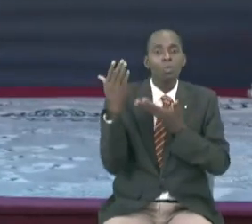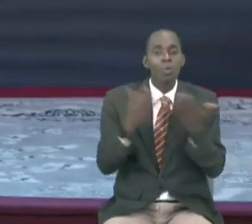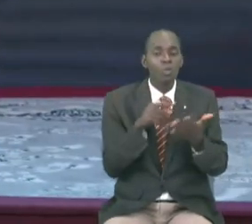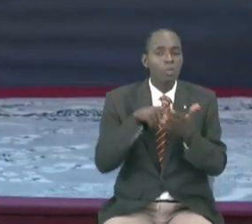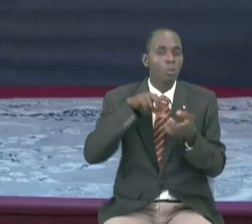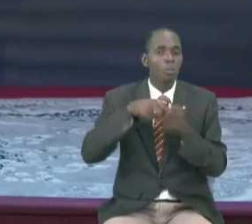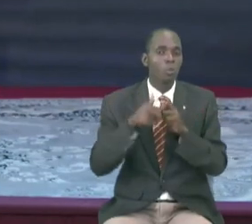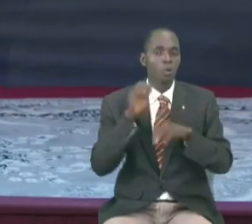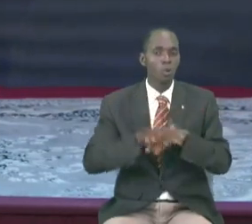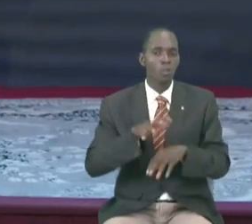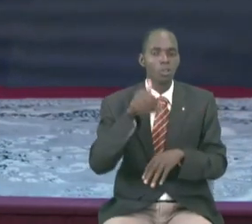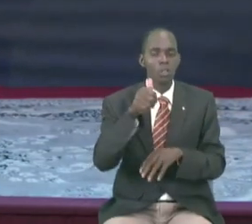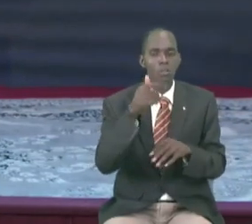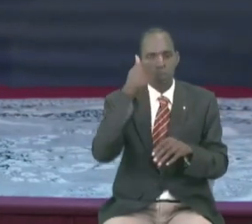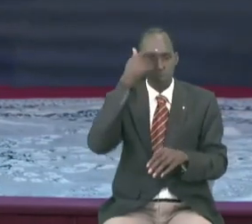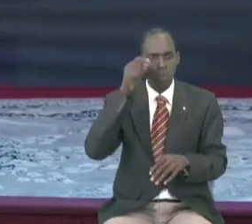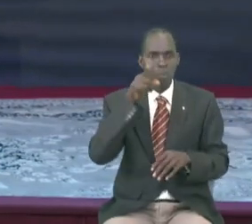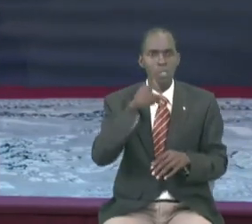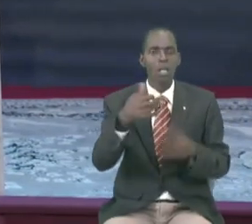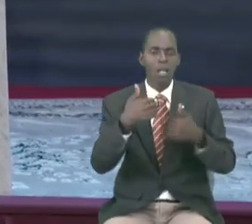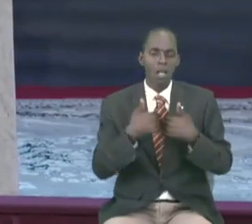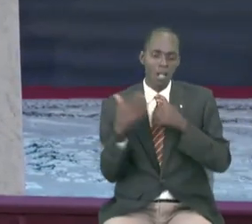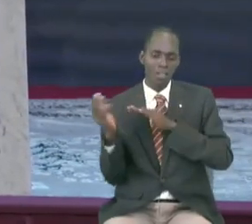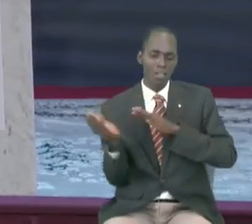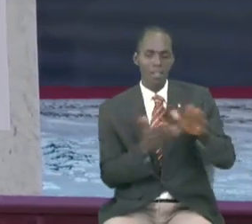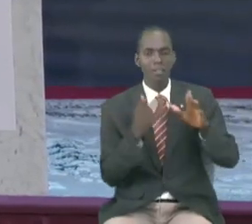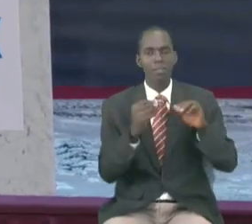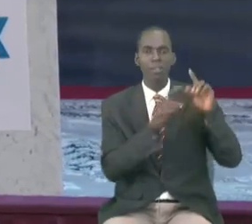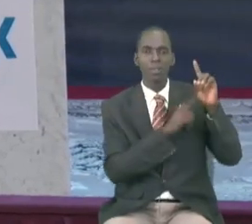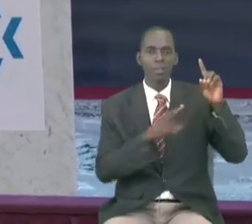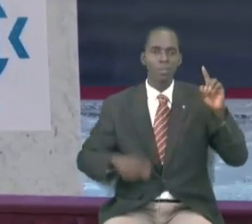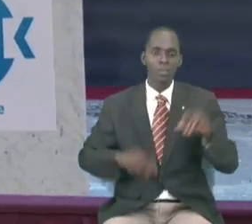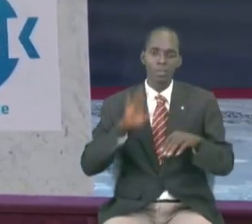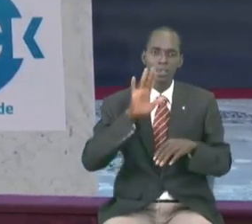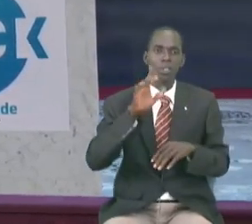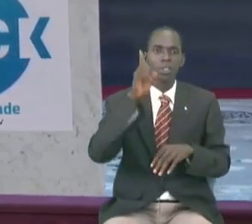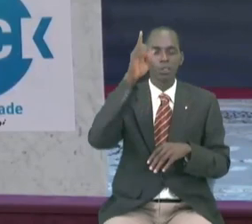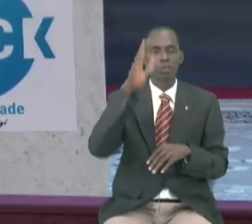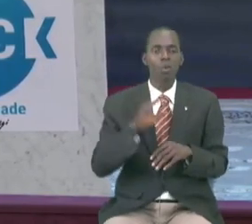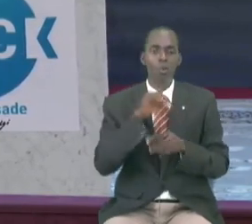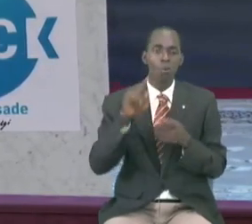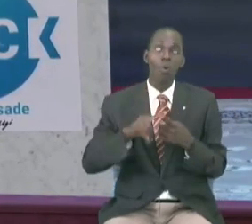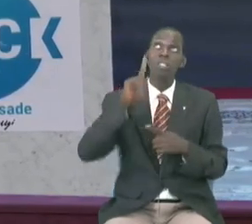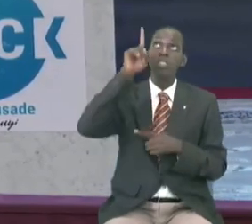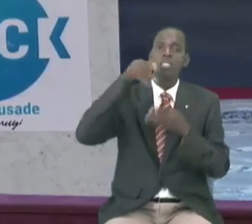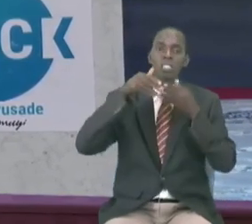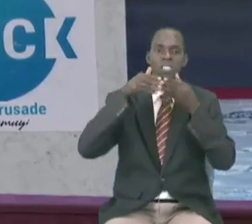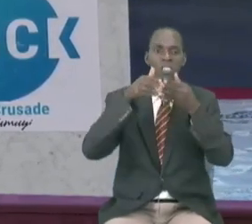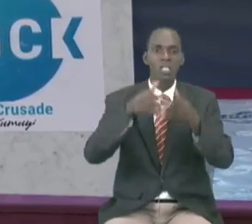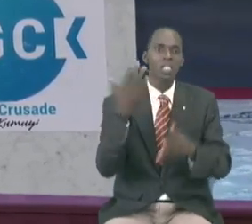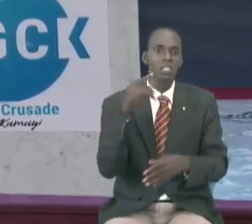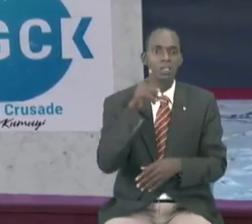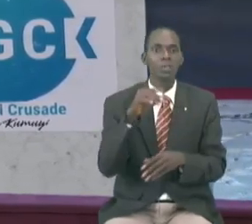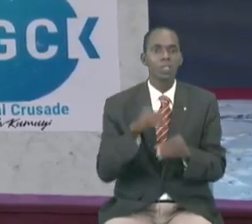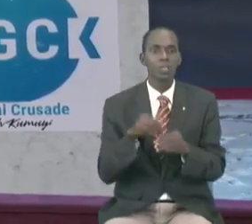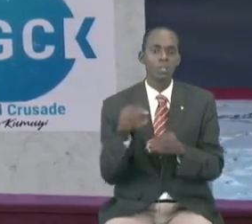thee by the way. He told you where to go. He told you what to do. He told you why you were born. He told you